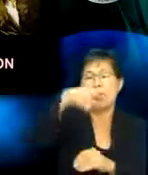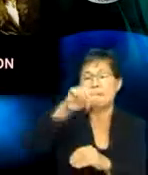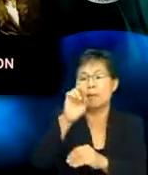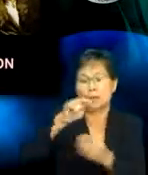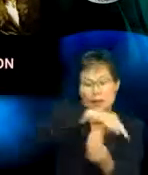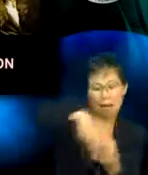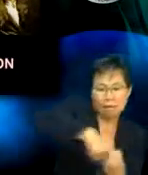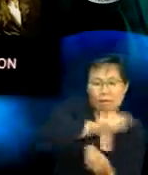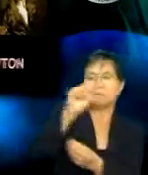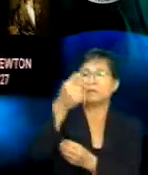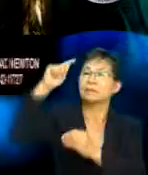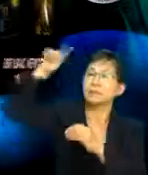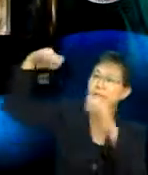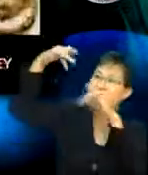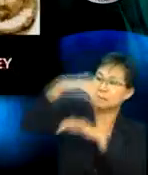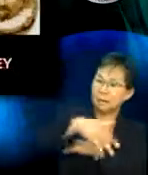planets around the sun.